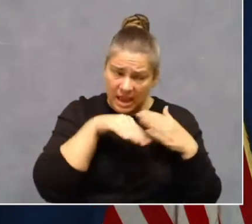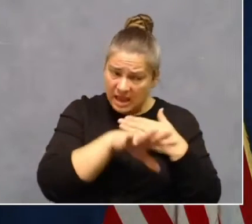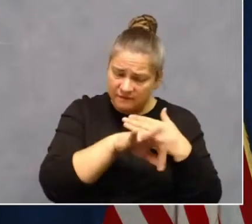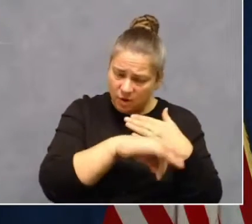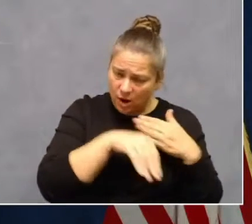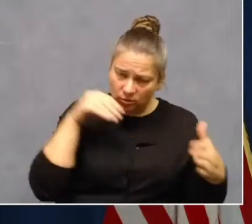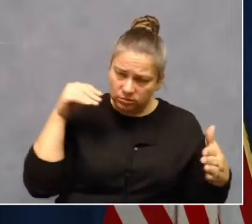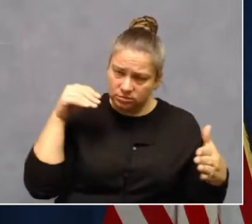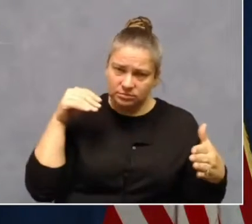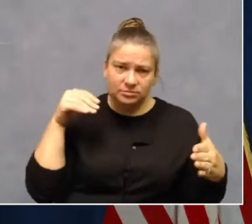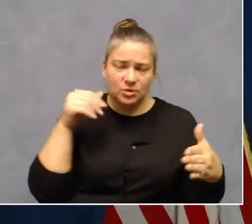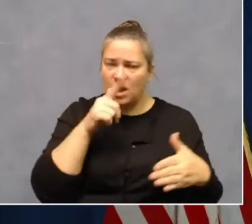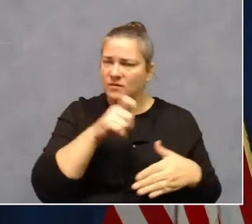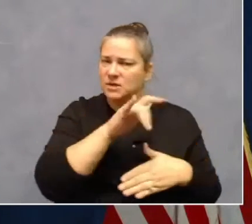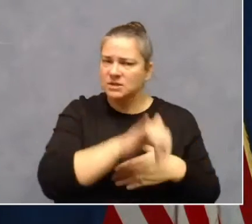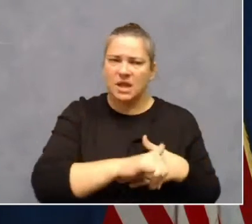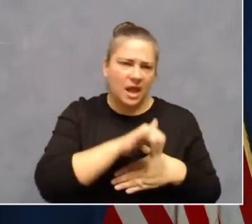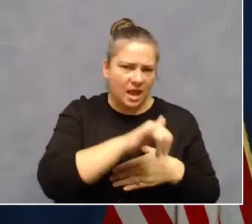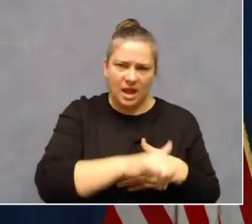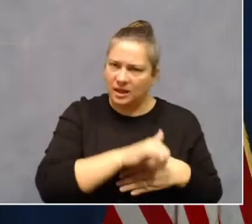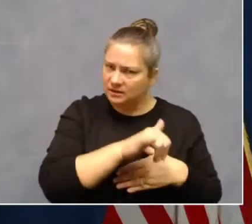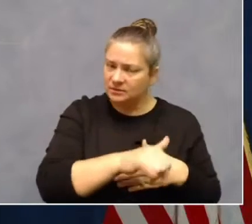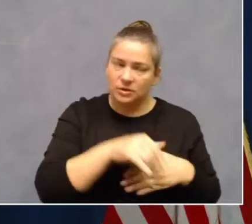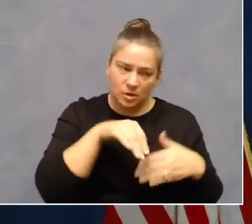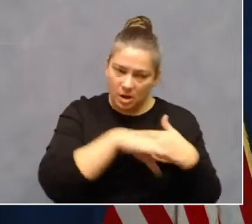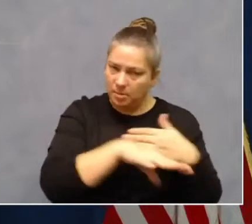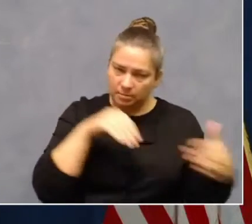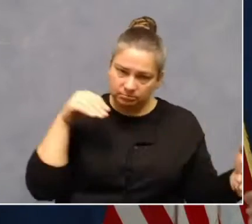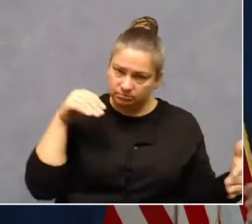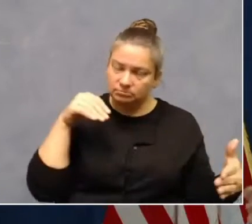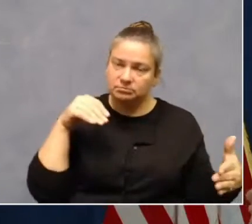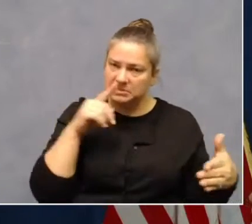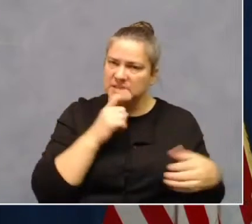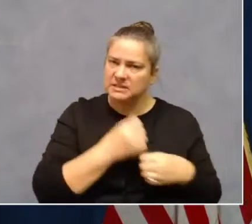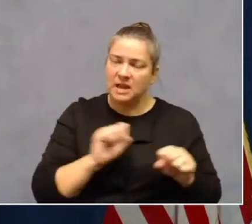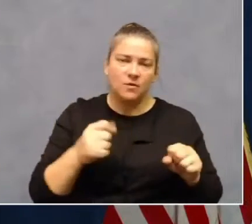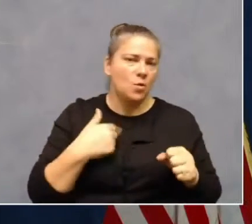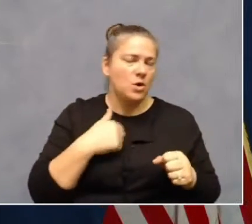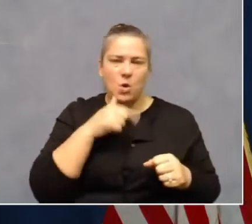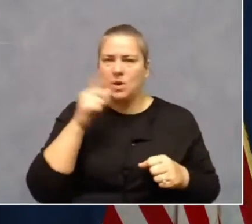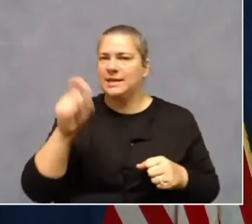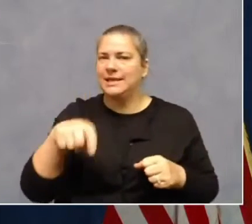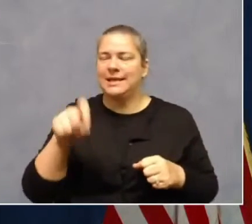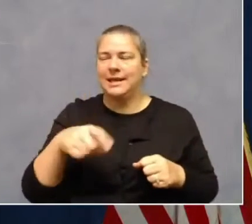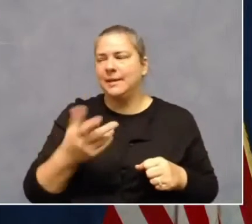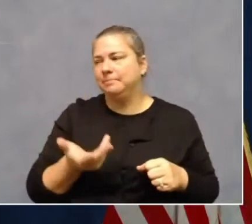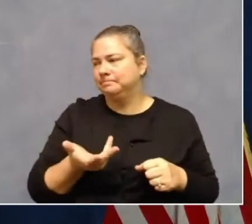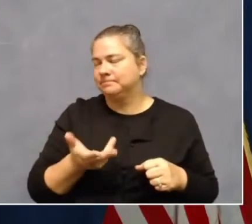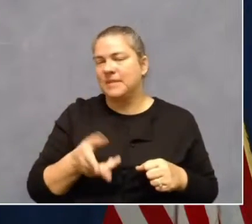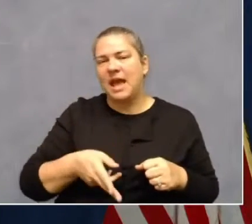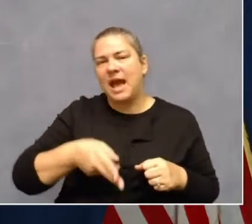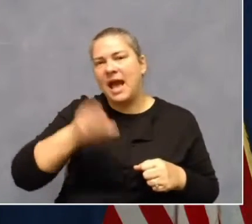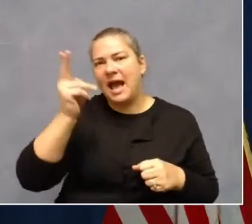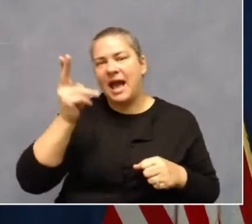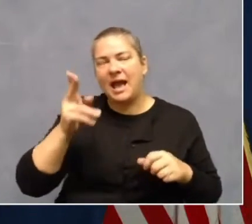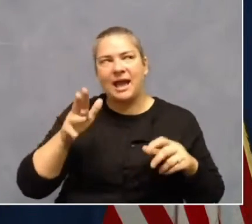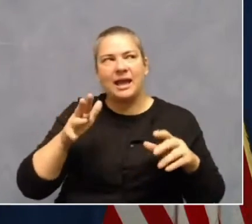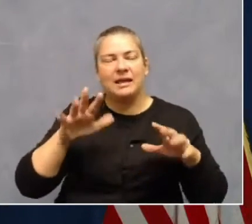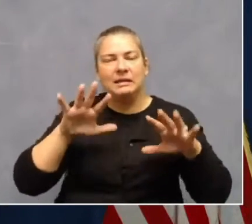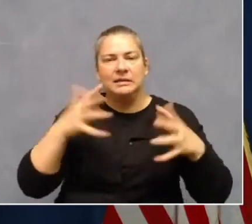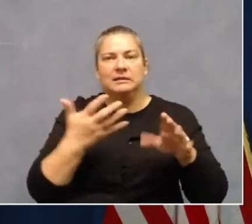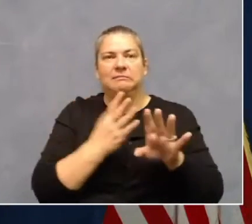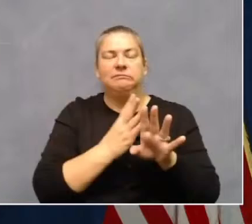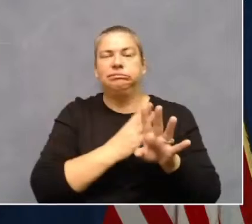for a long time, you will be safe. But we don't need a high density packed